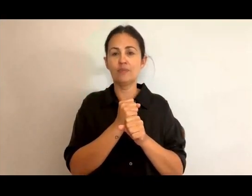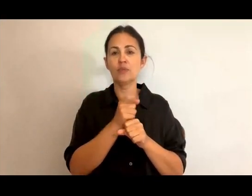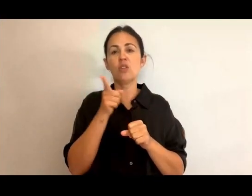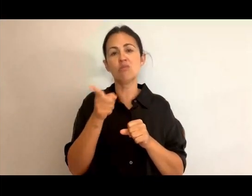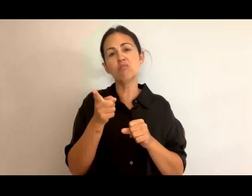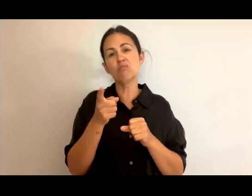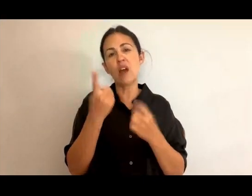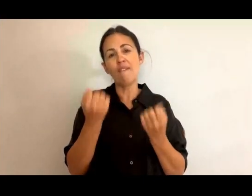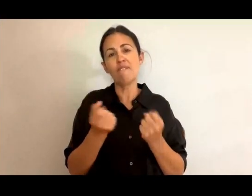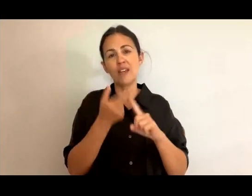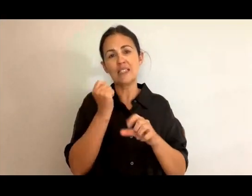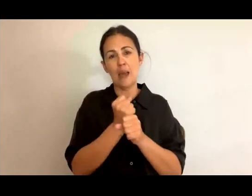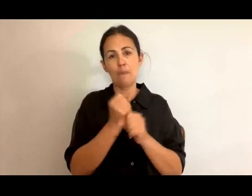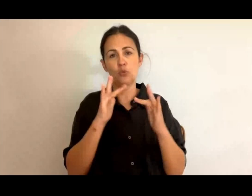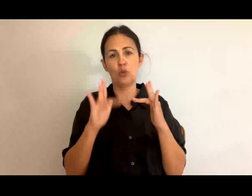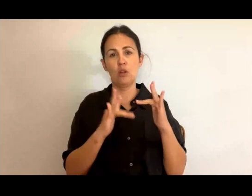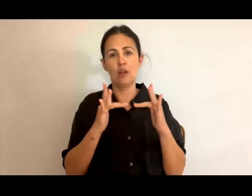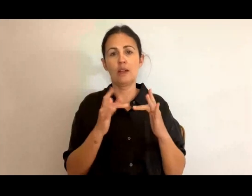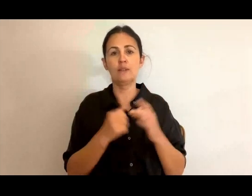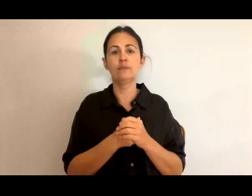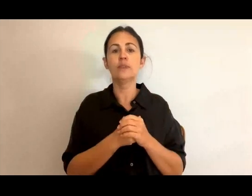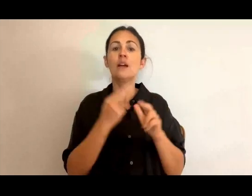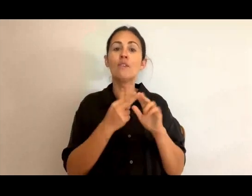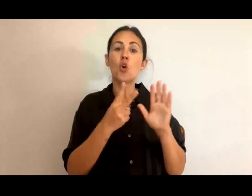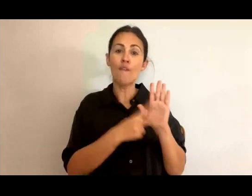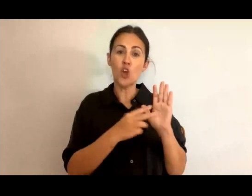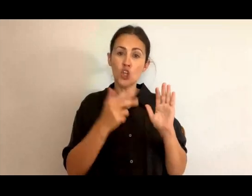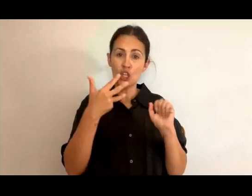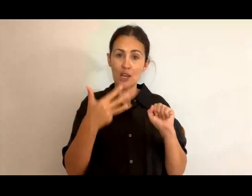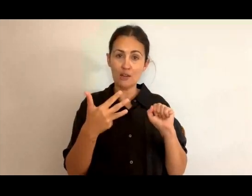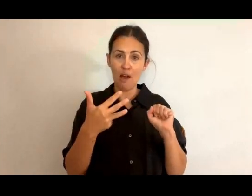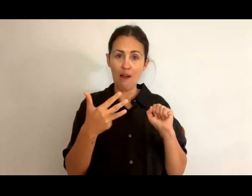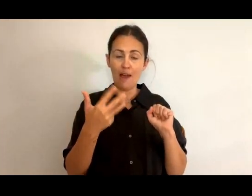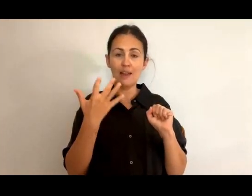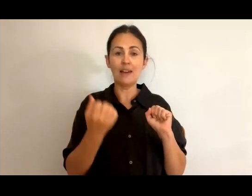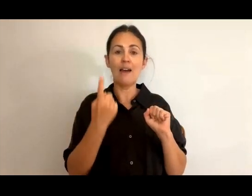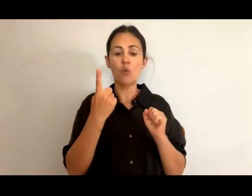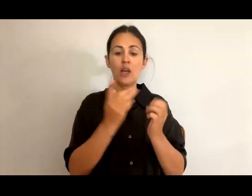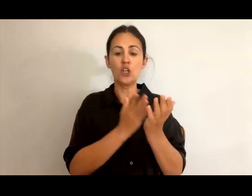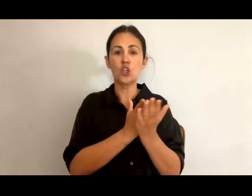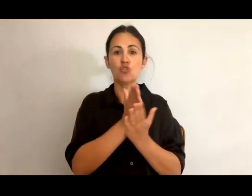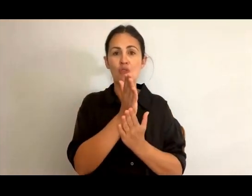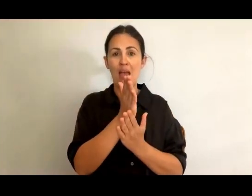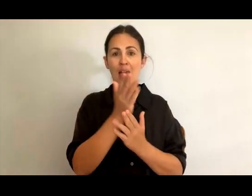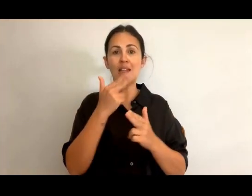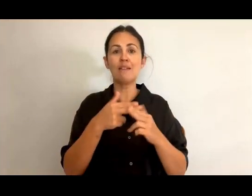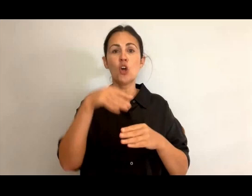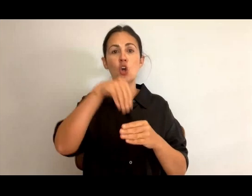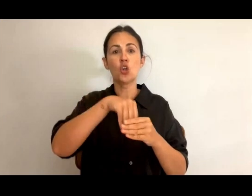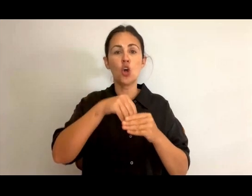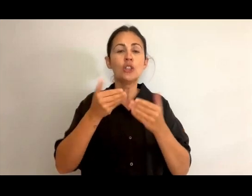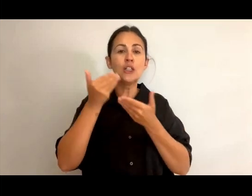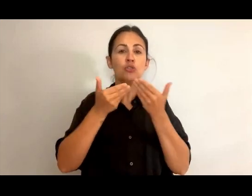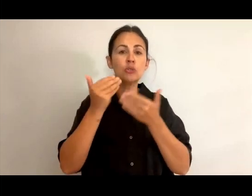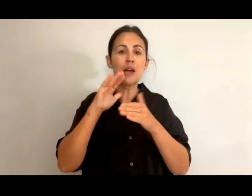For version 9, there are a strand of content descriptions under the exploring and responding strand